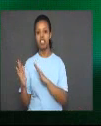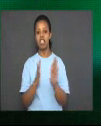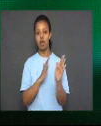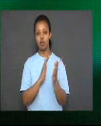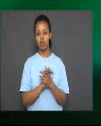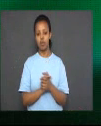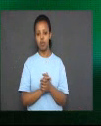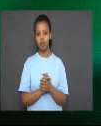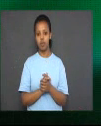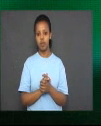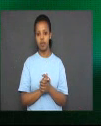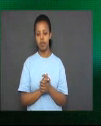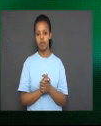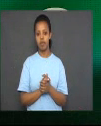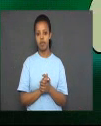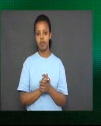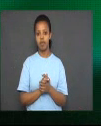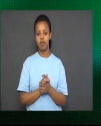Students, let's get ready.